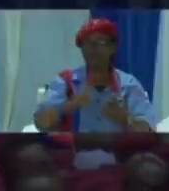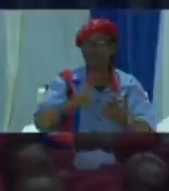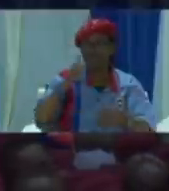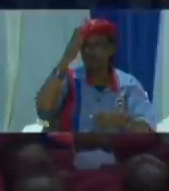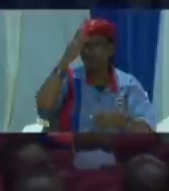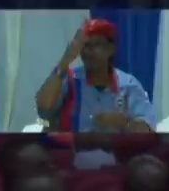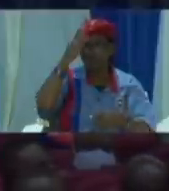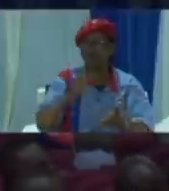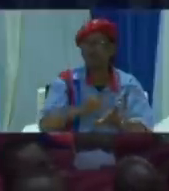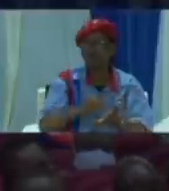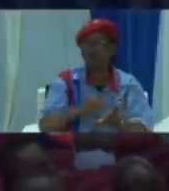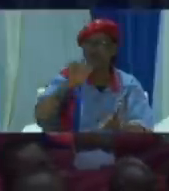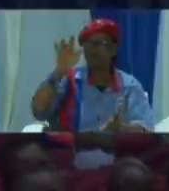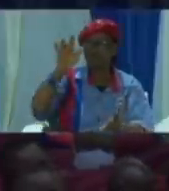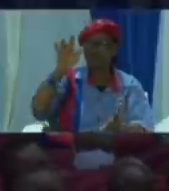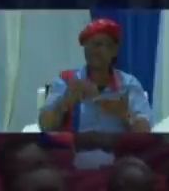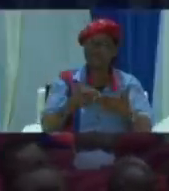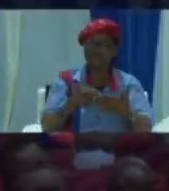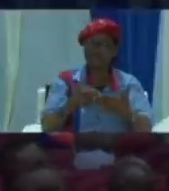before.